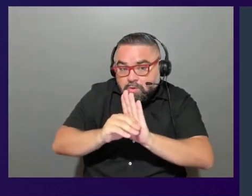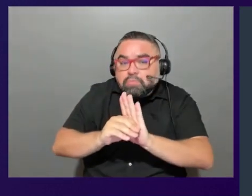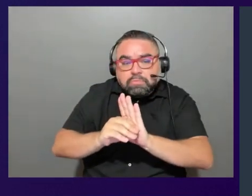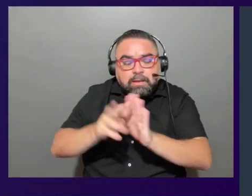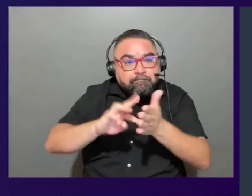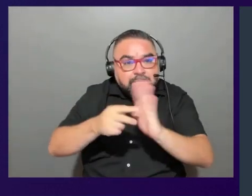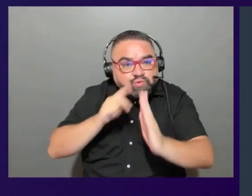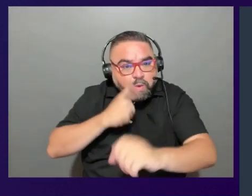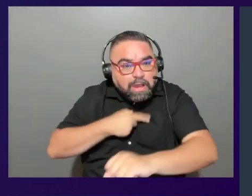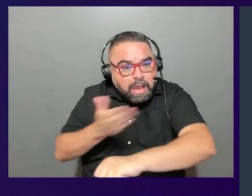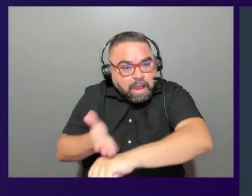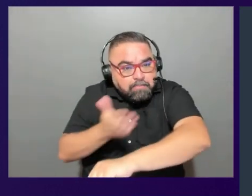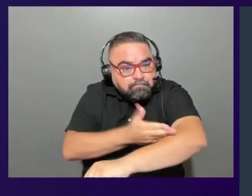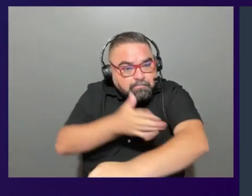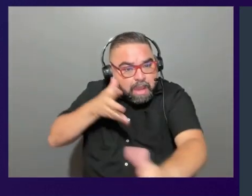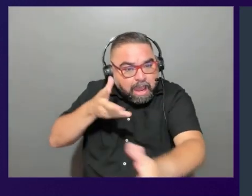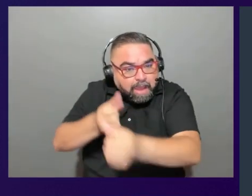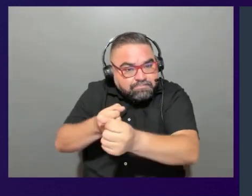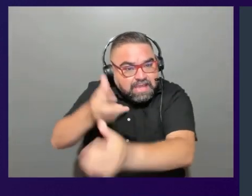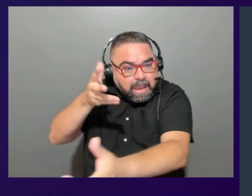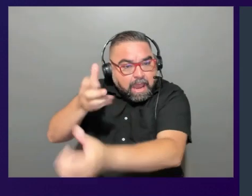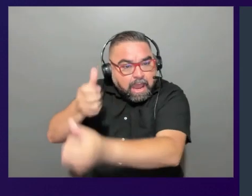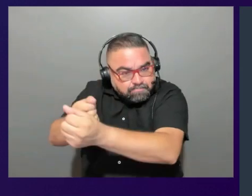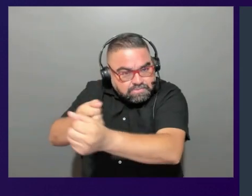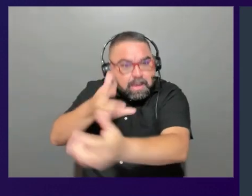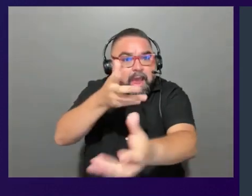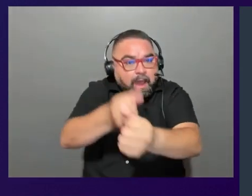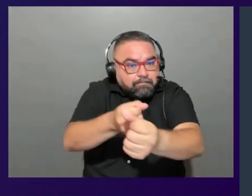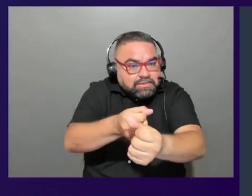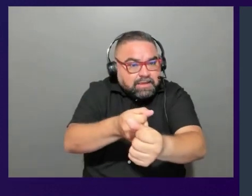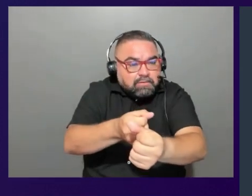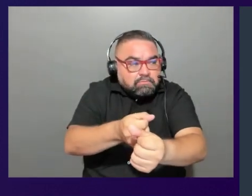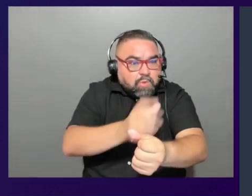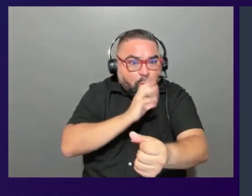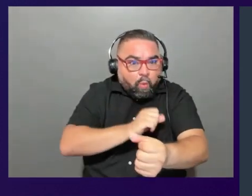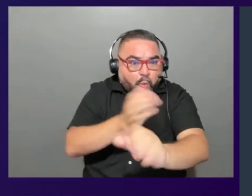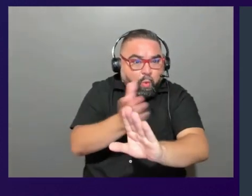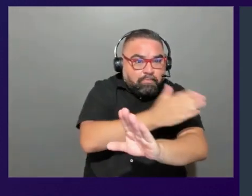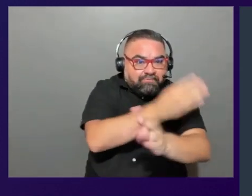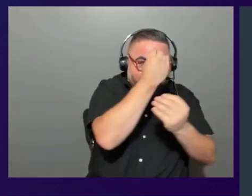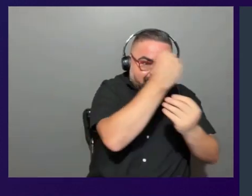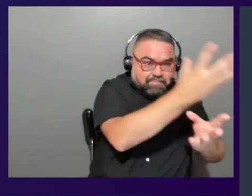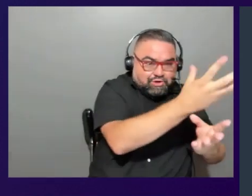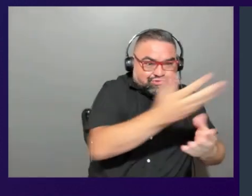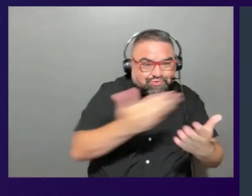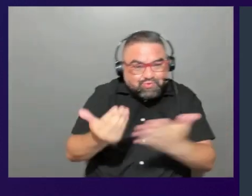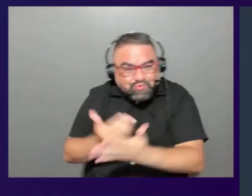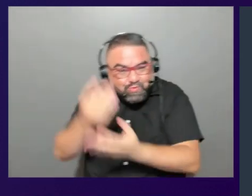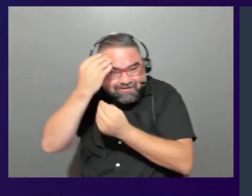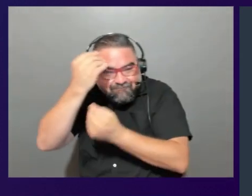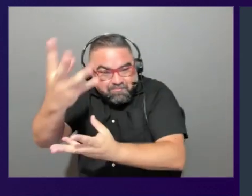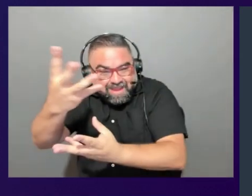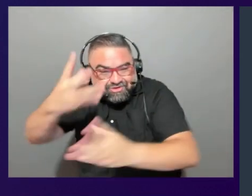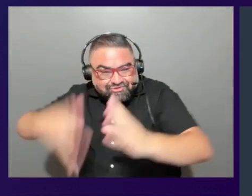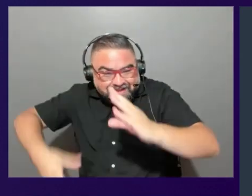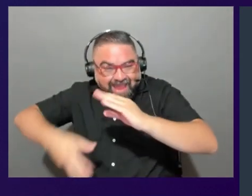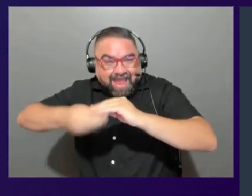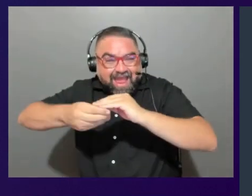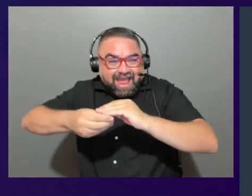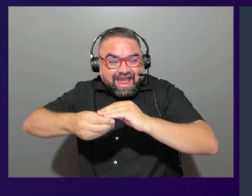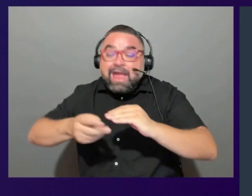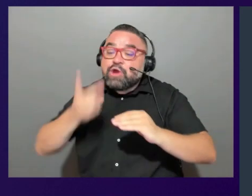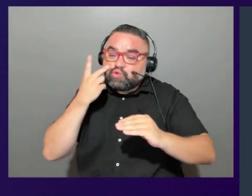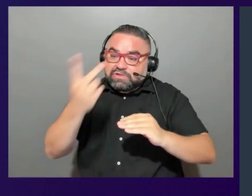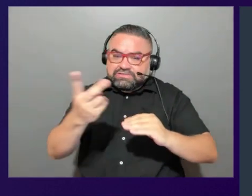time, blending newer data with previously utilized data sets and observations of how the model has performed over time, and